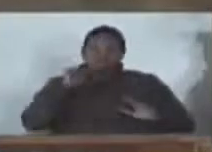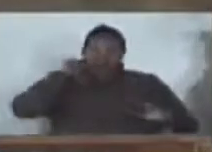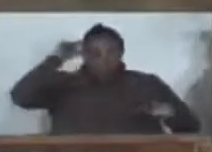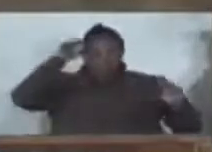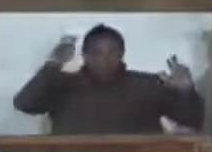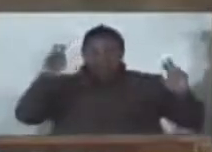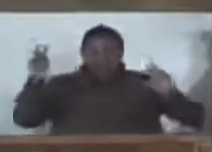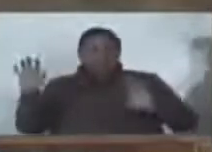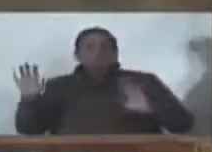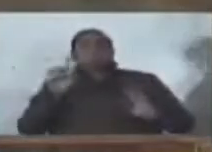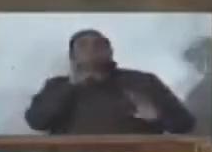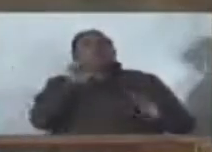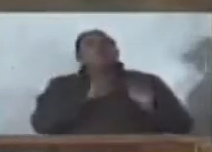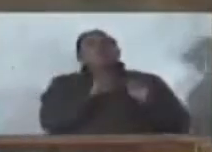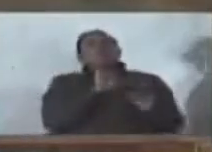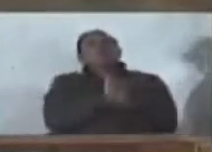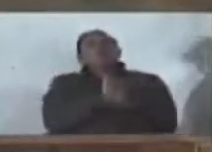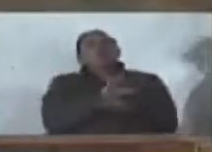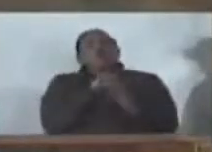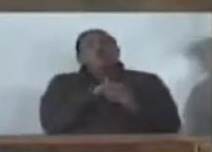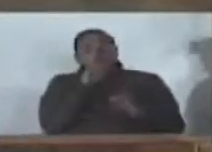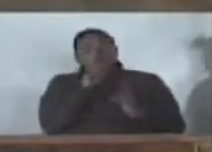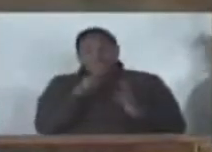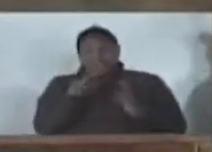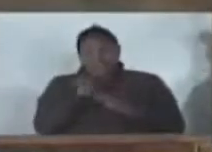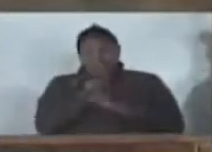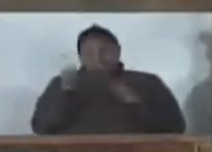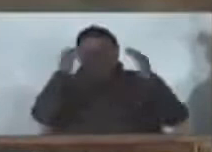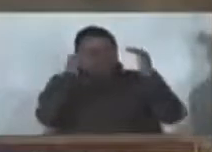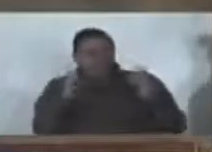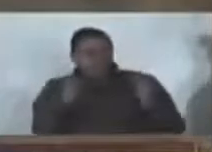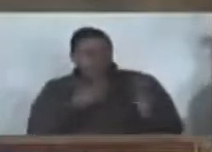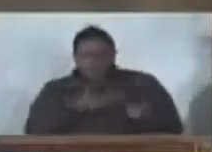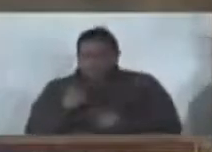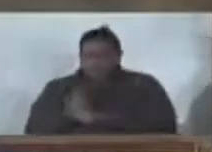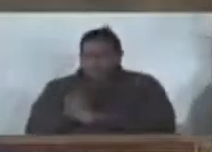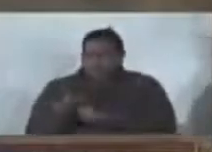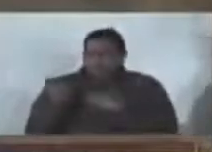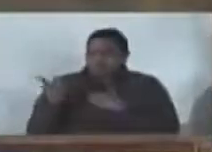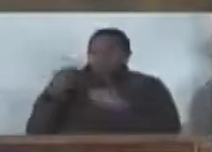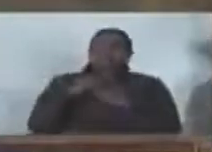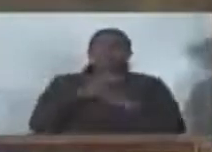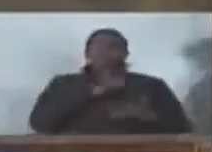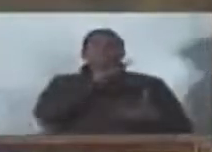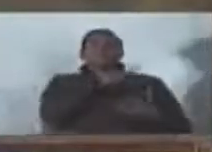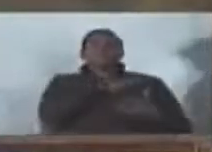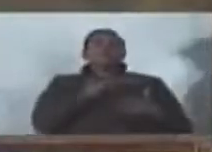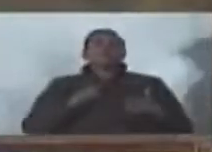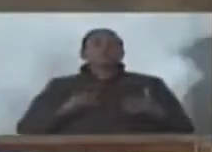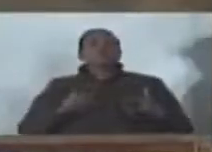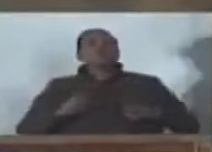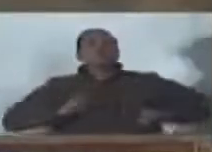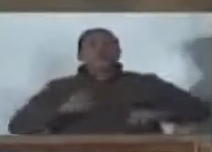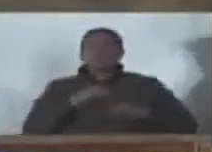Affairs to continue working at the interministerial level to do my part in my personal space,